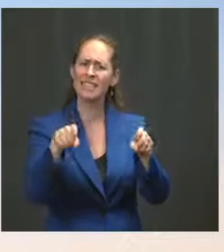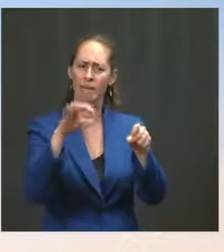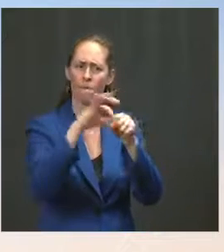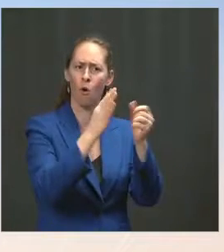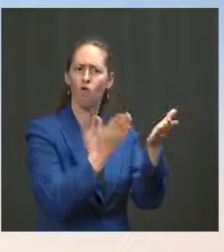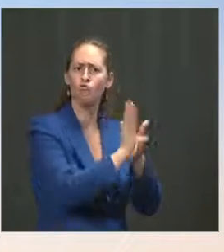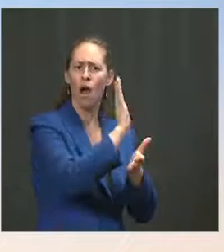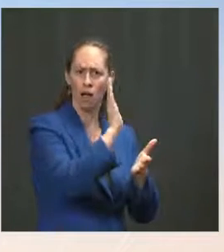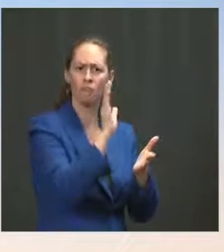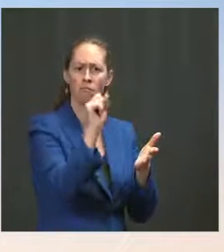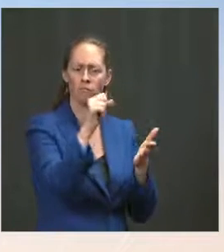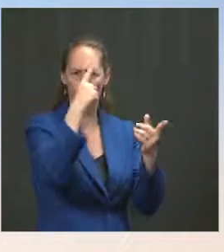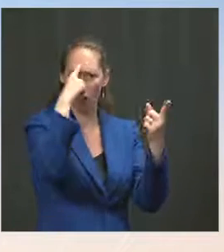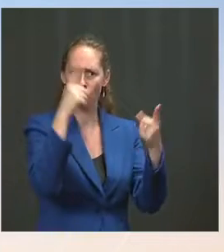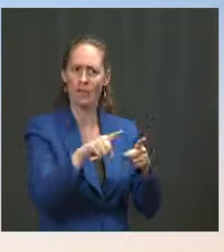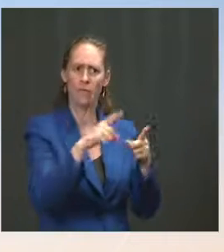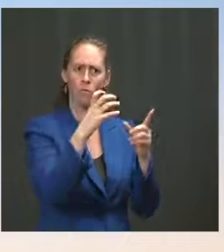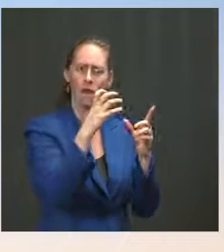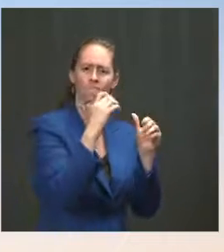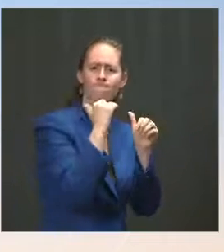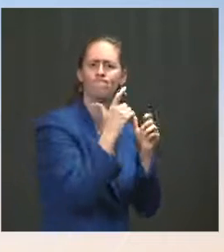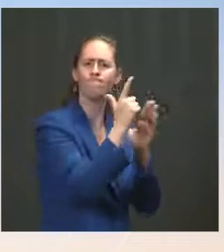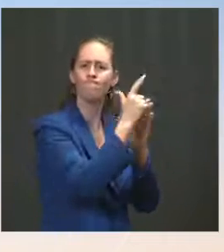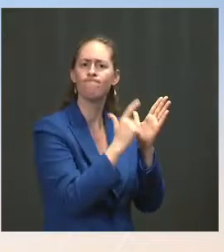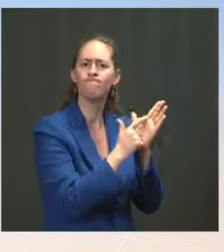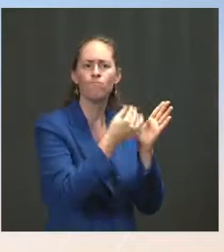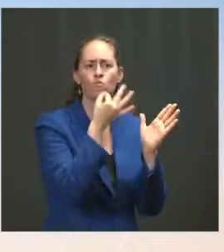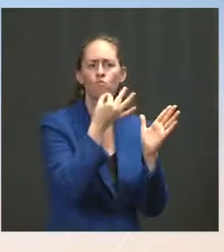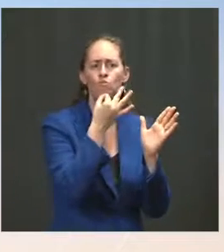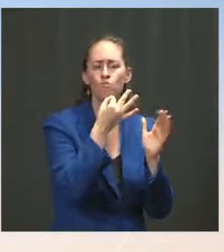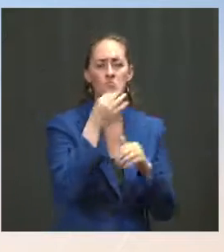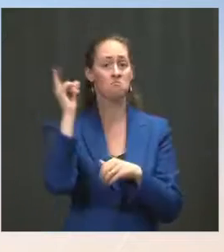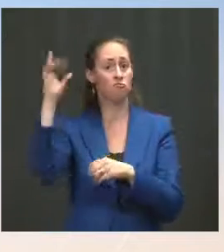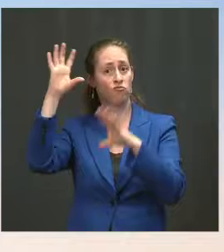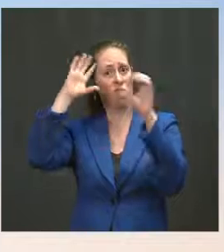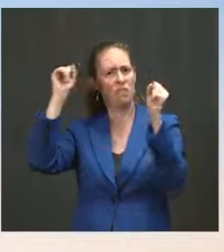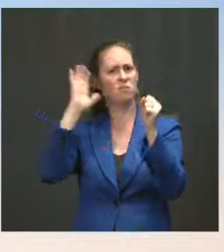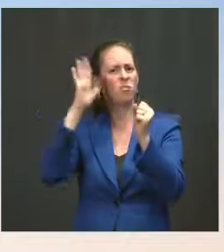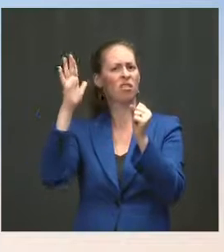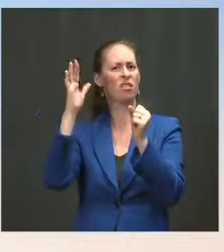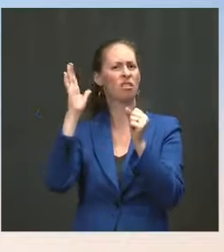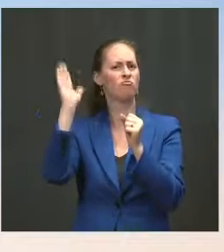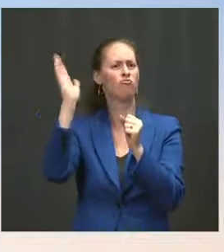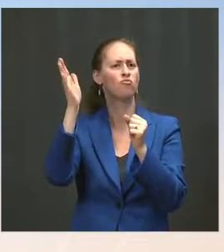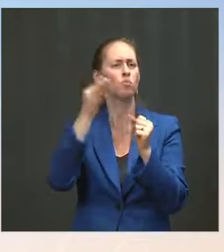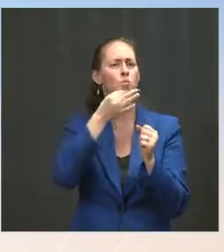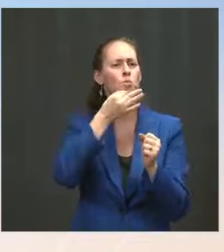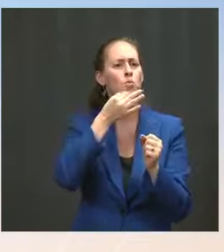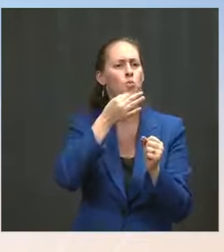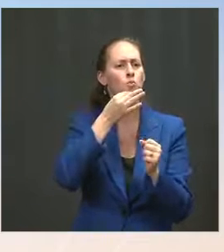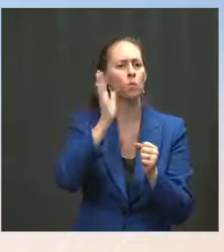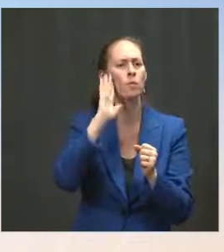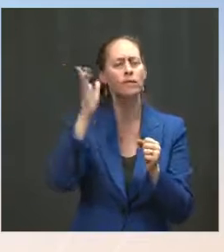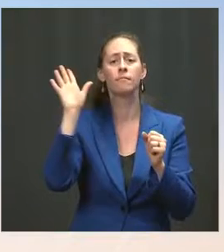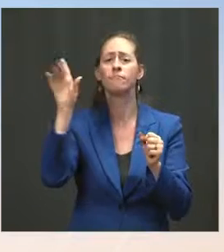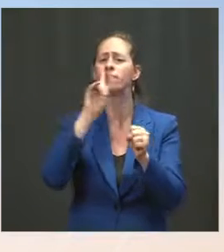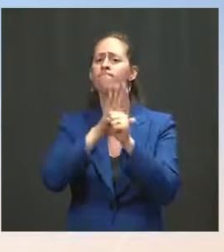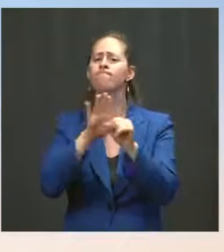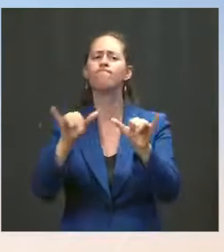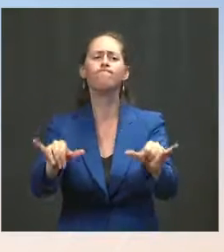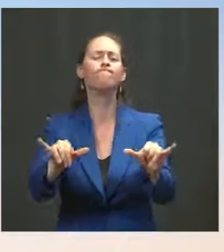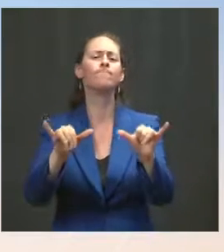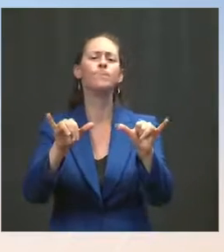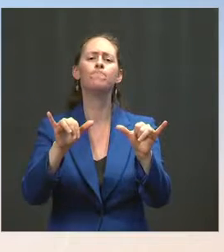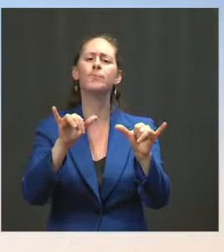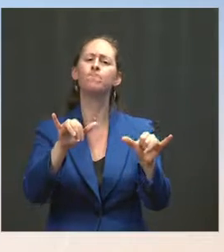expect you'll see a comment from the president on this particular issue and his ongoing commitment to addressing voting rights and